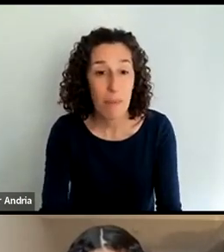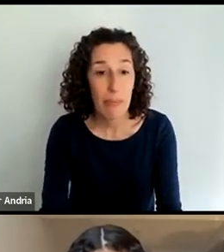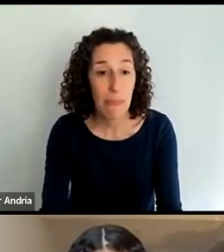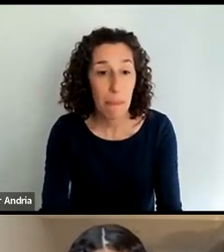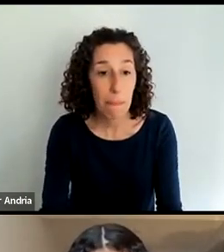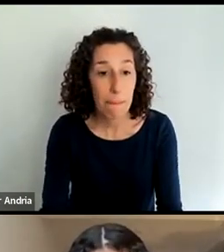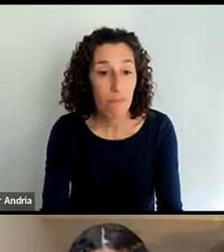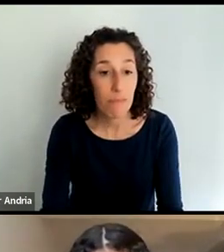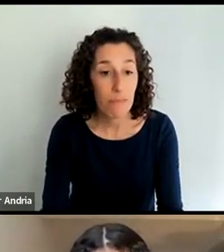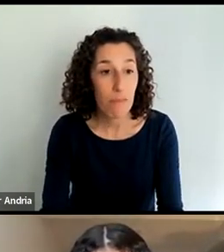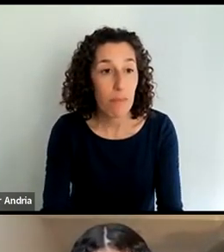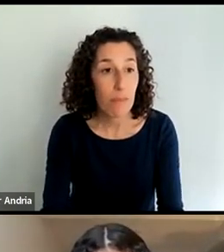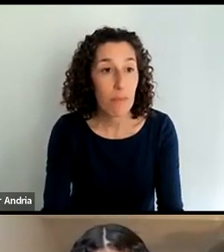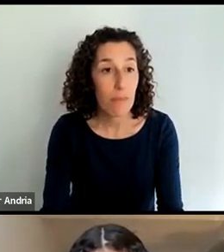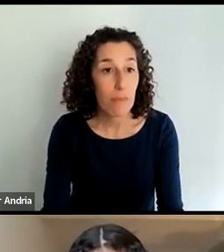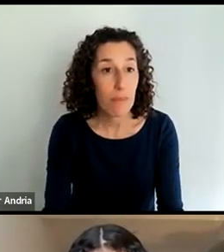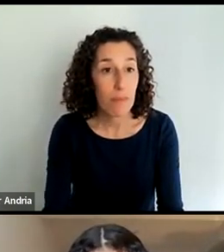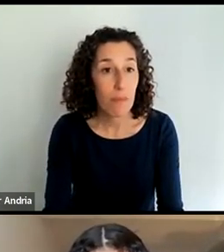Janice.